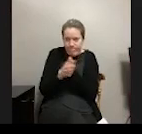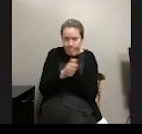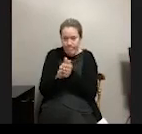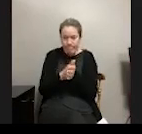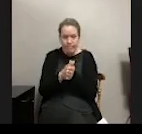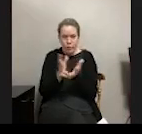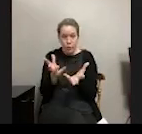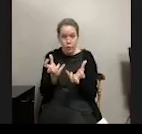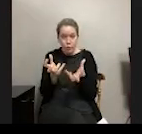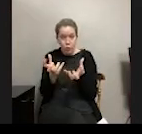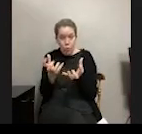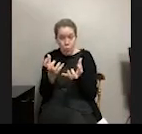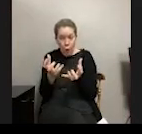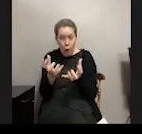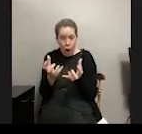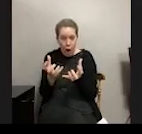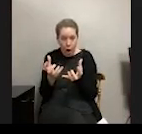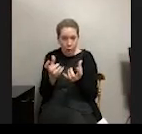artists?